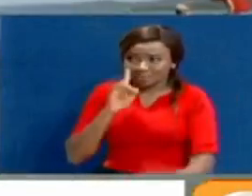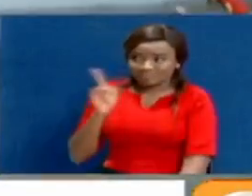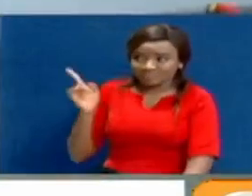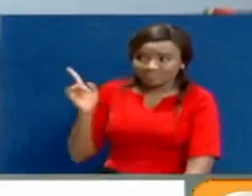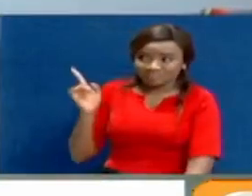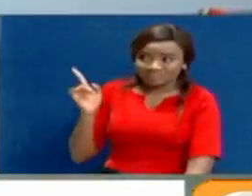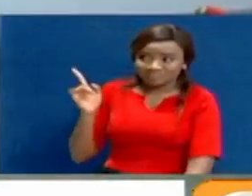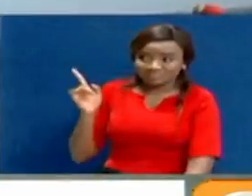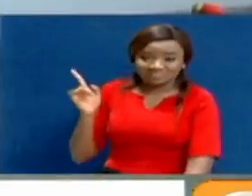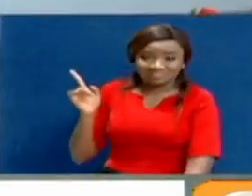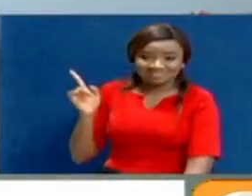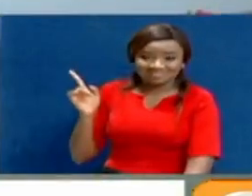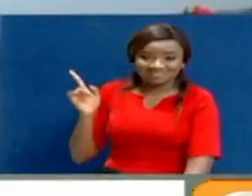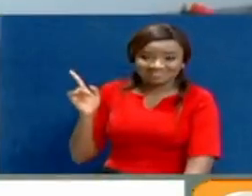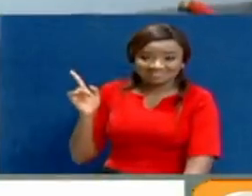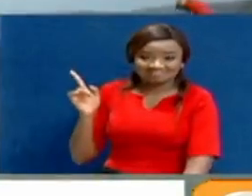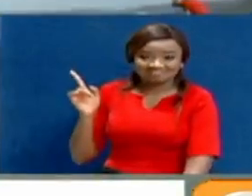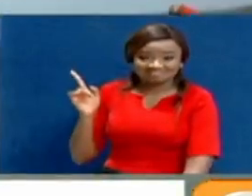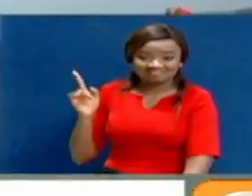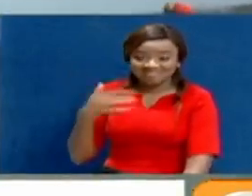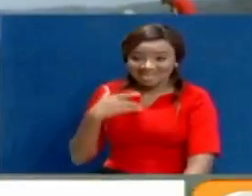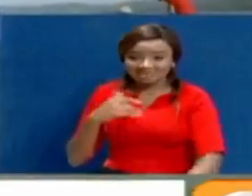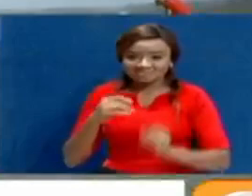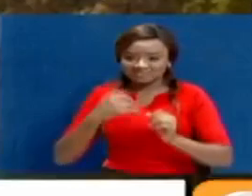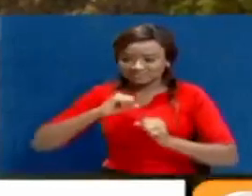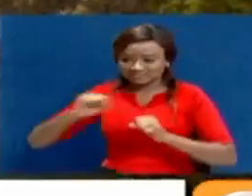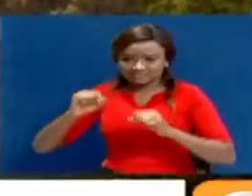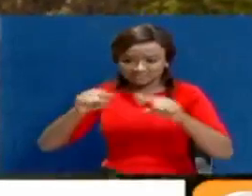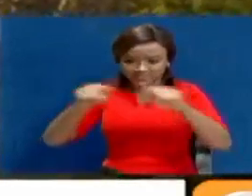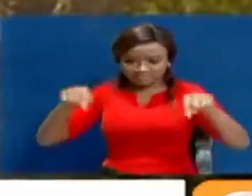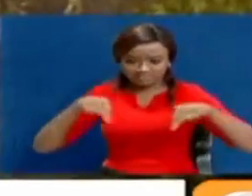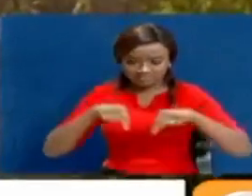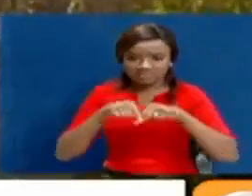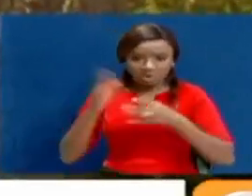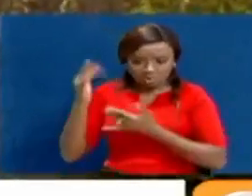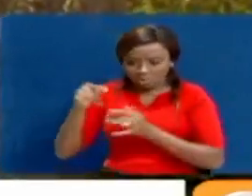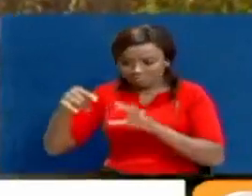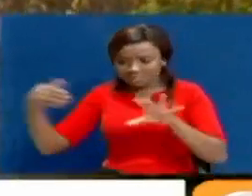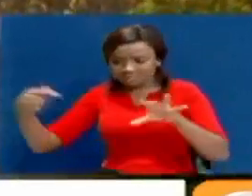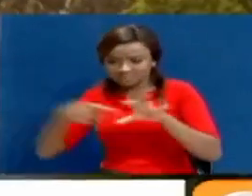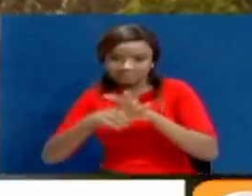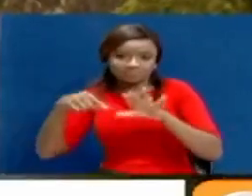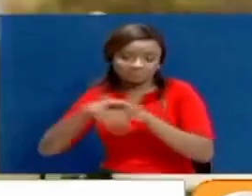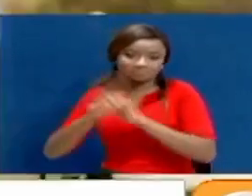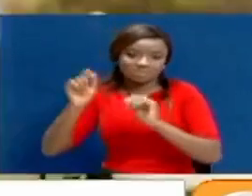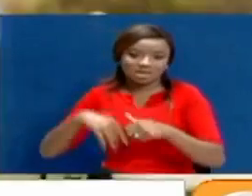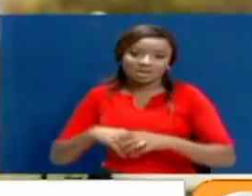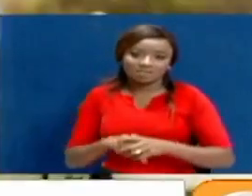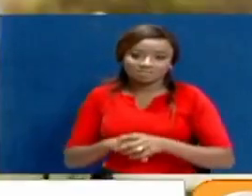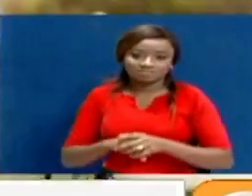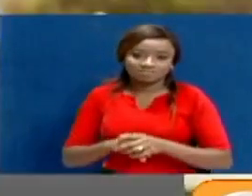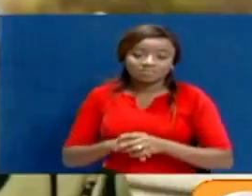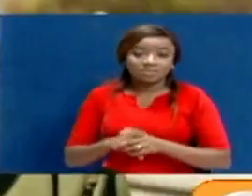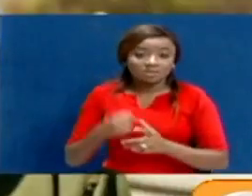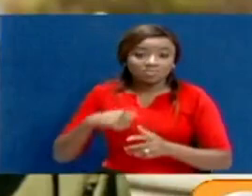barge? Well, these tall reinforced sides, the officers hope, will do the job during towing. We had